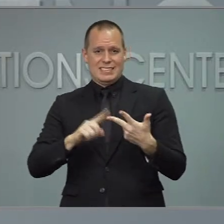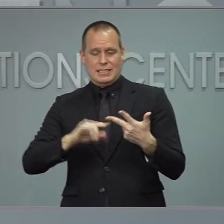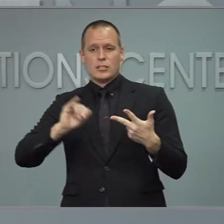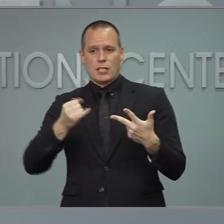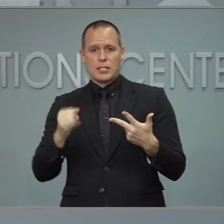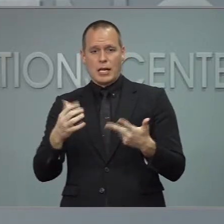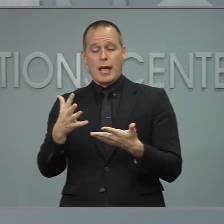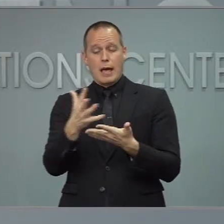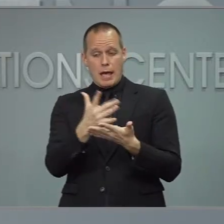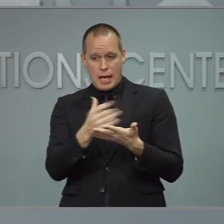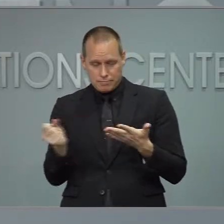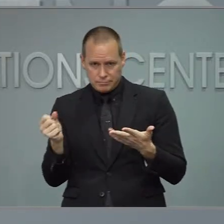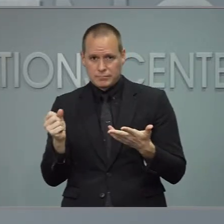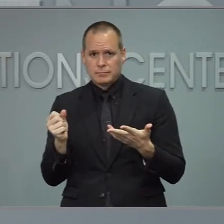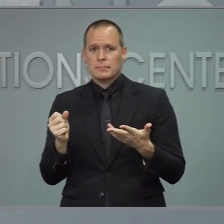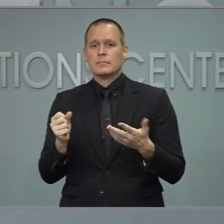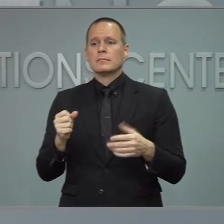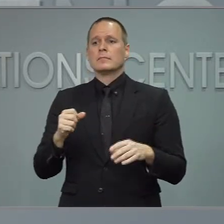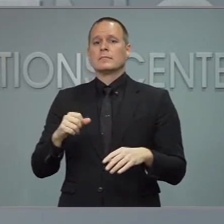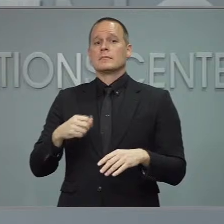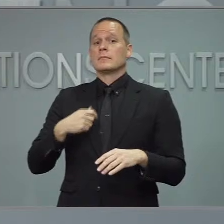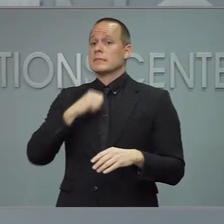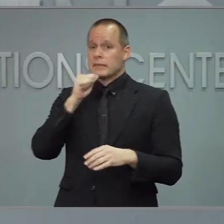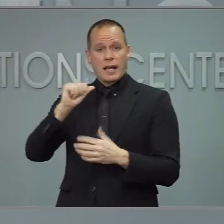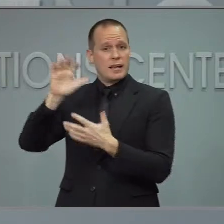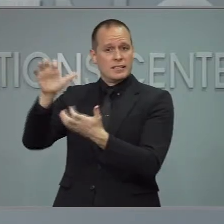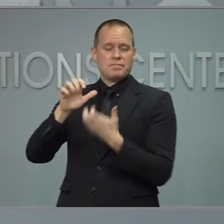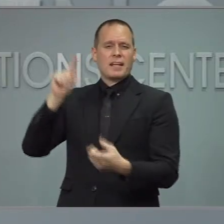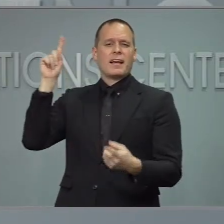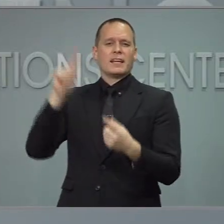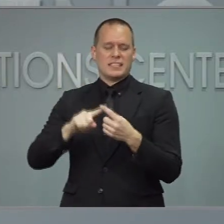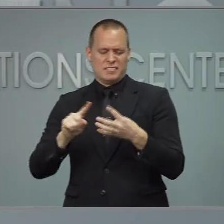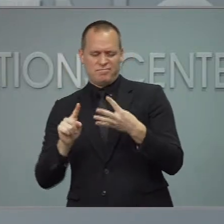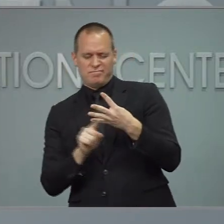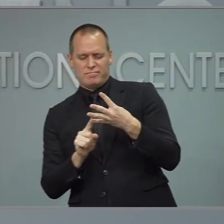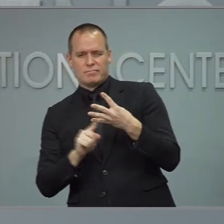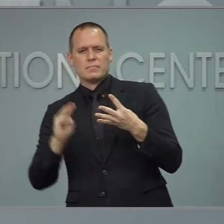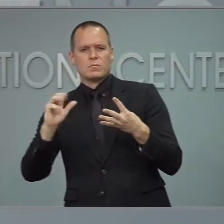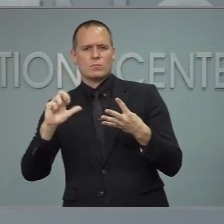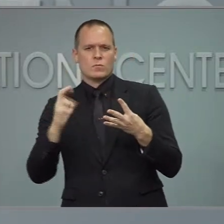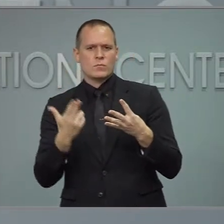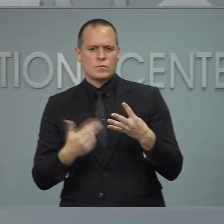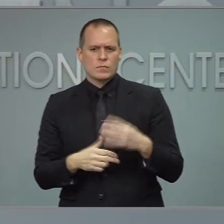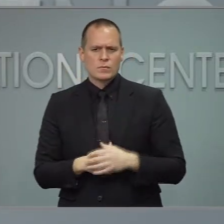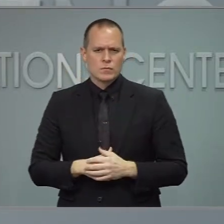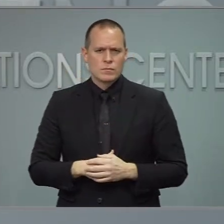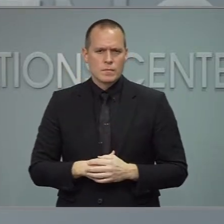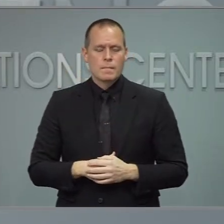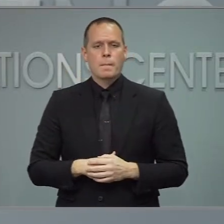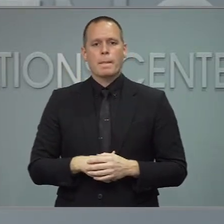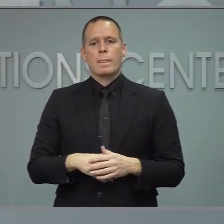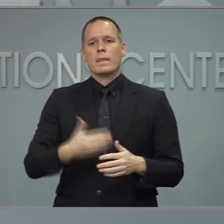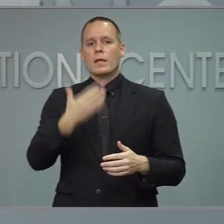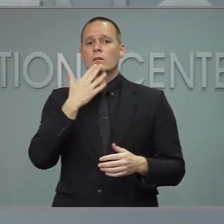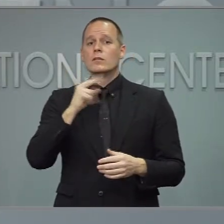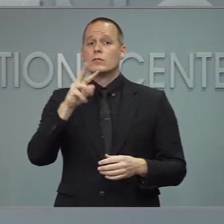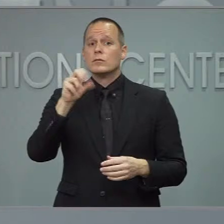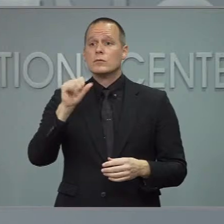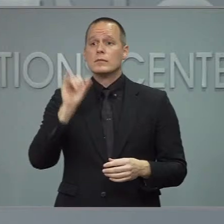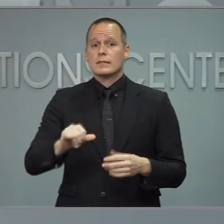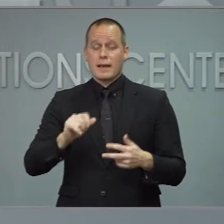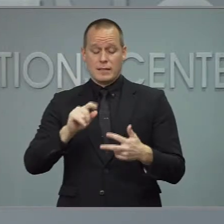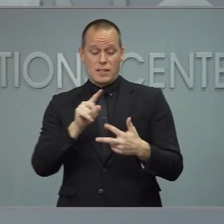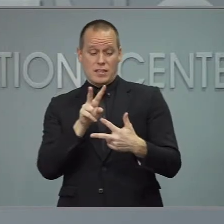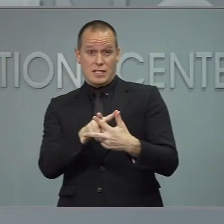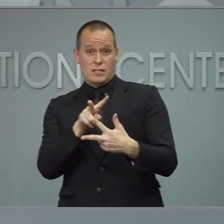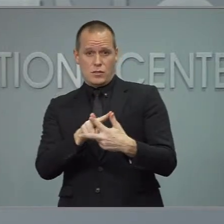vaccine. And we likely won't have more of the J&J vaccine until really the end of the month. The good news is that the supplies of the